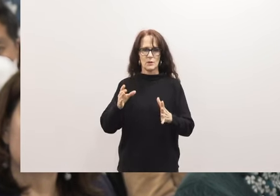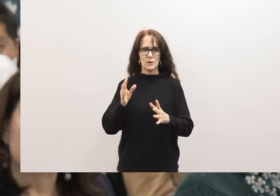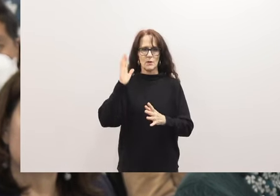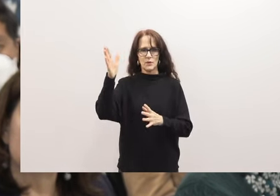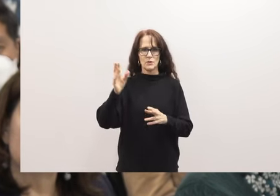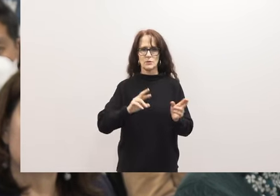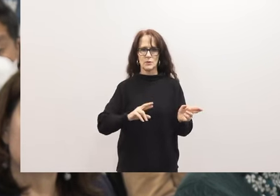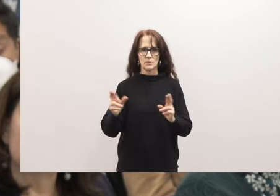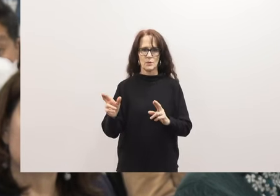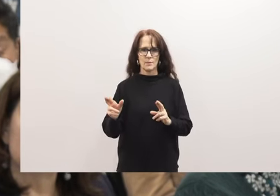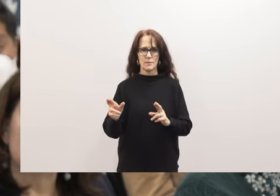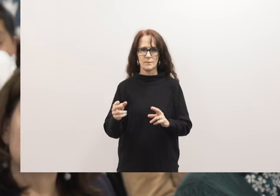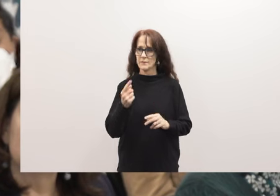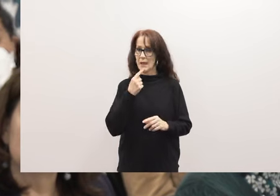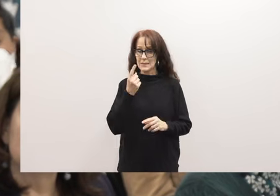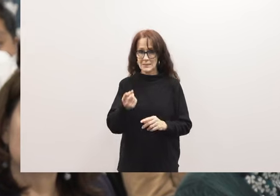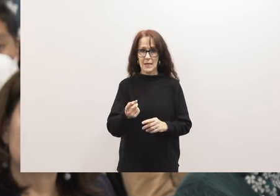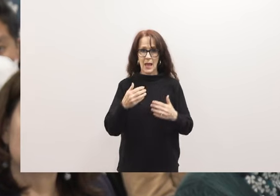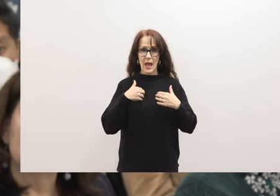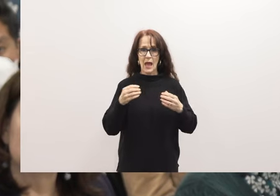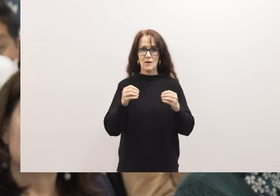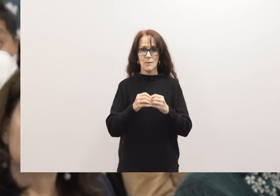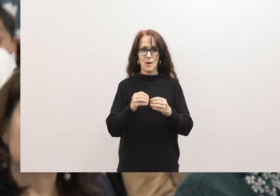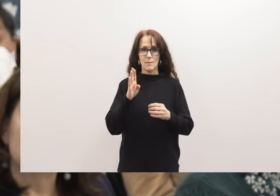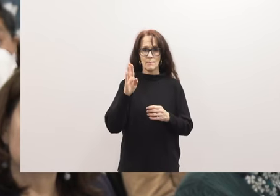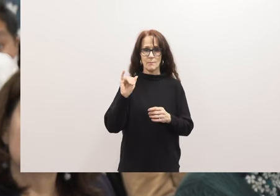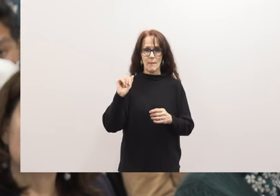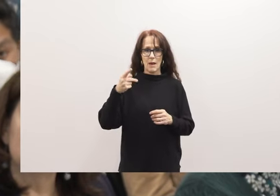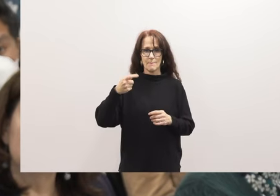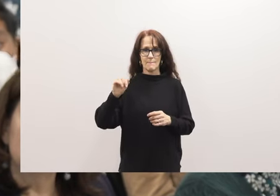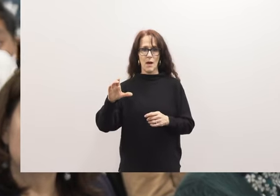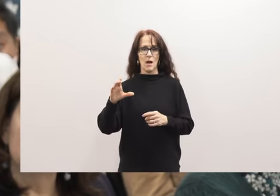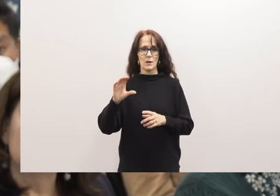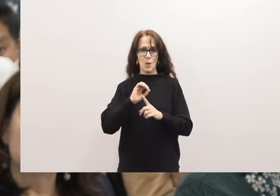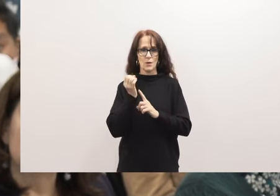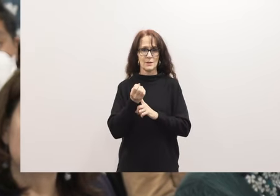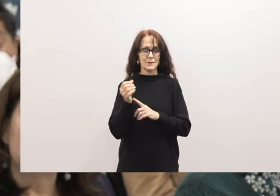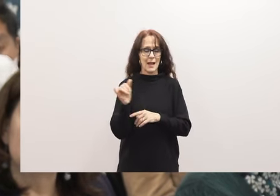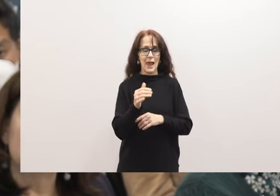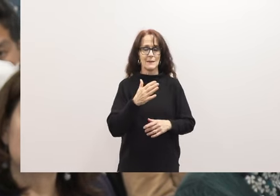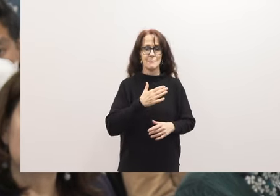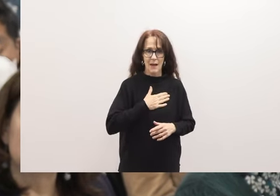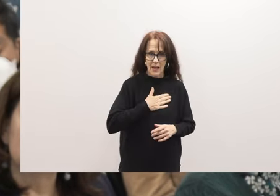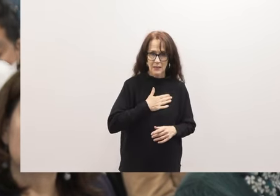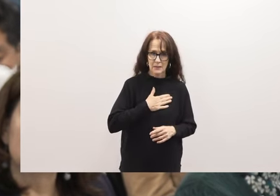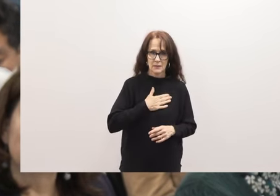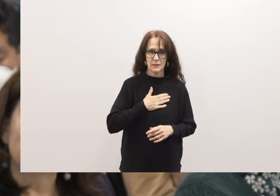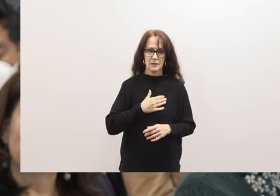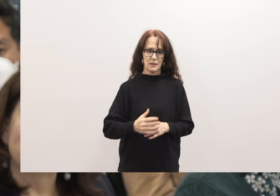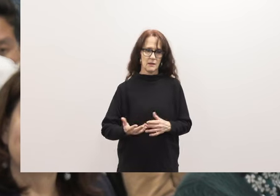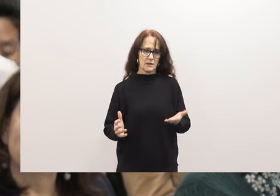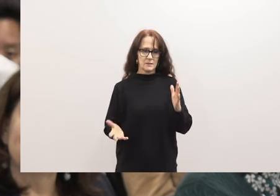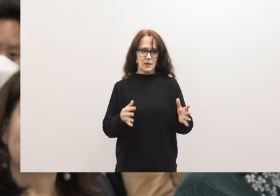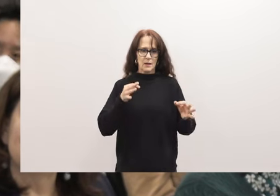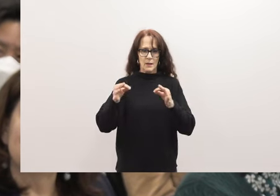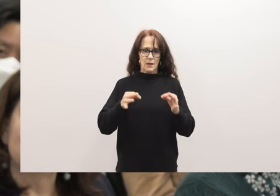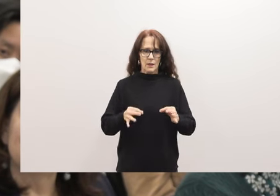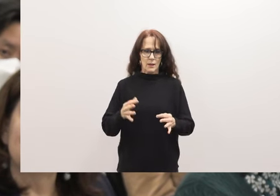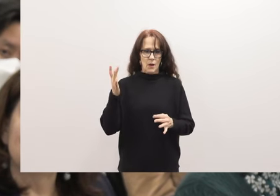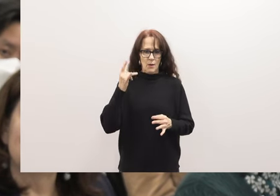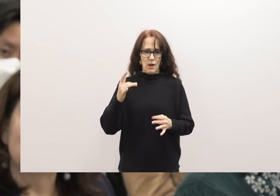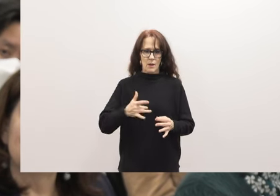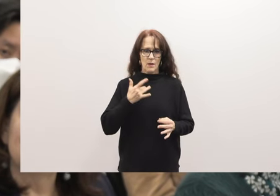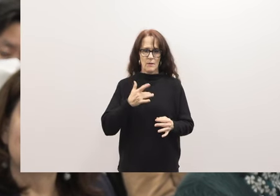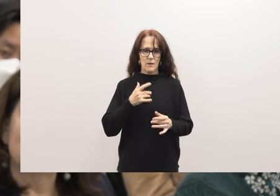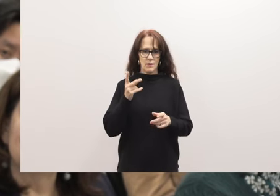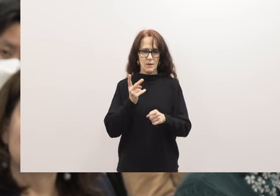ready? And I told you guys to have more BIPOC organizations just like mine. So I'm gonna give you guys kind of some explanations on why I feel like we should